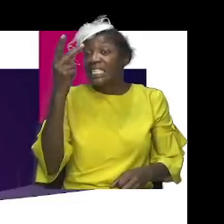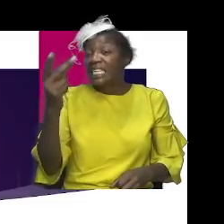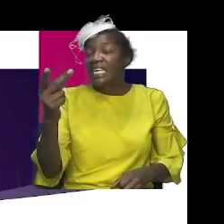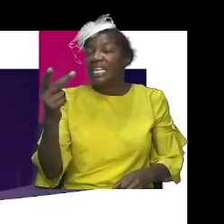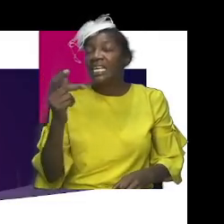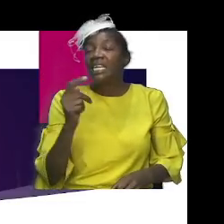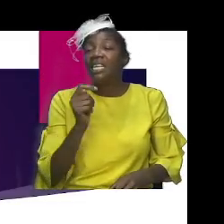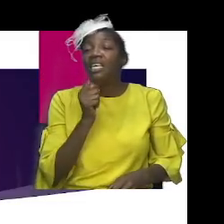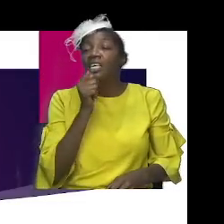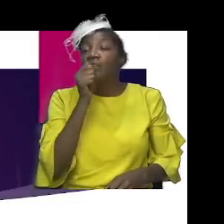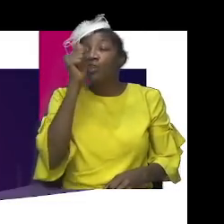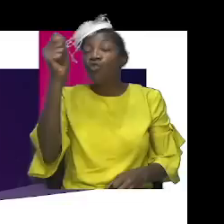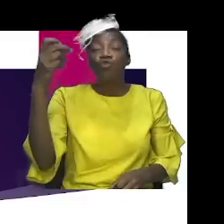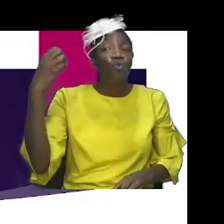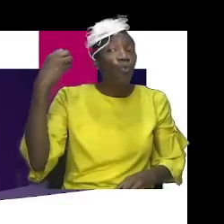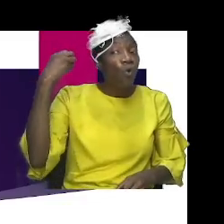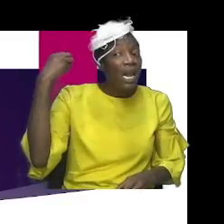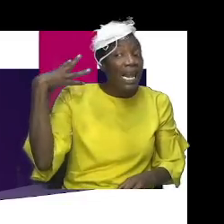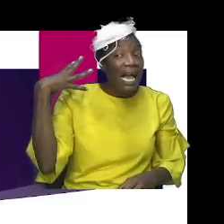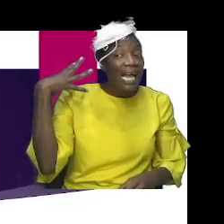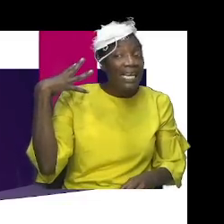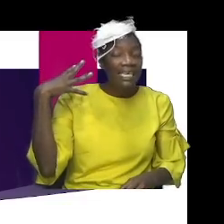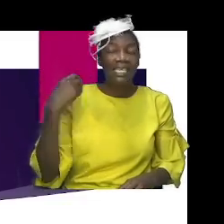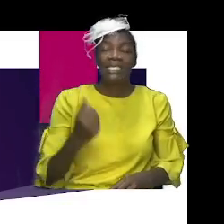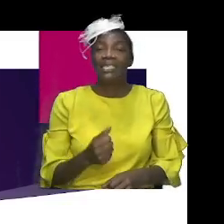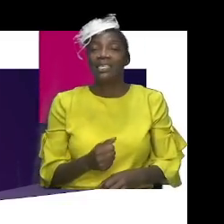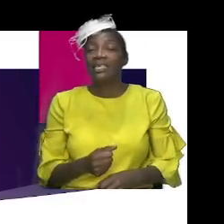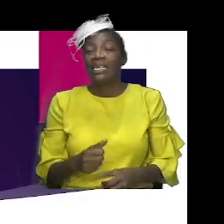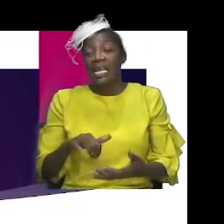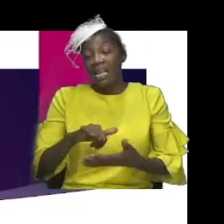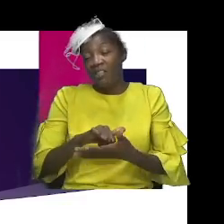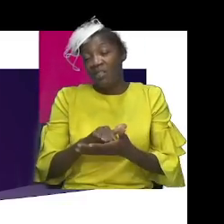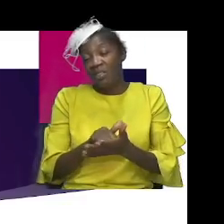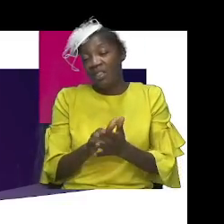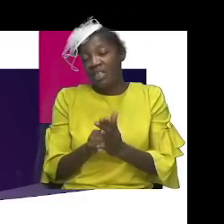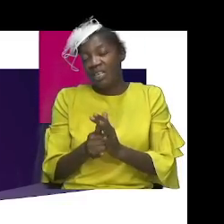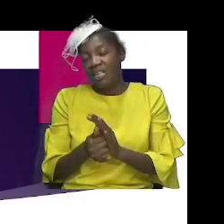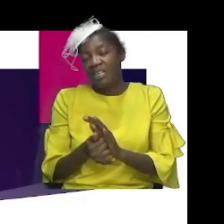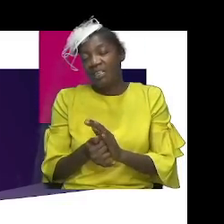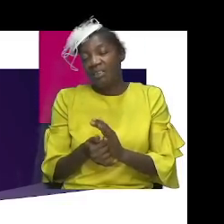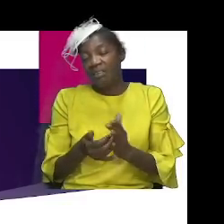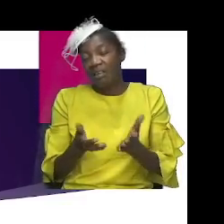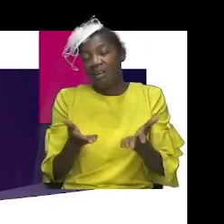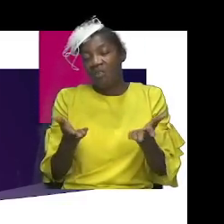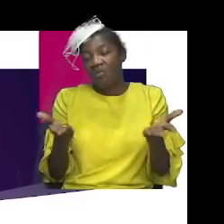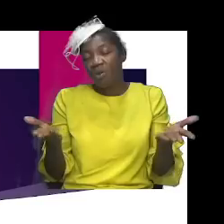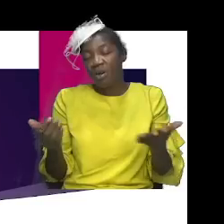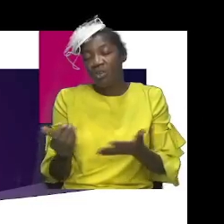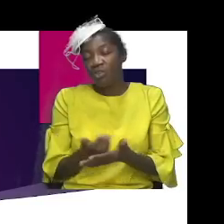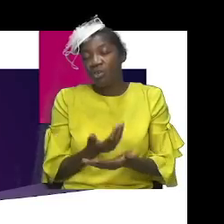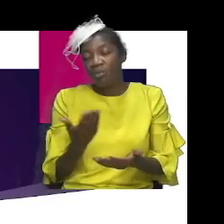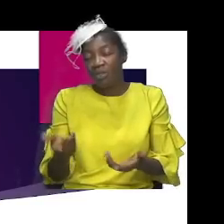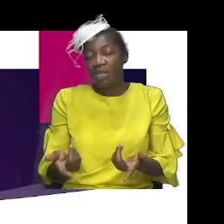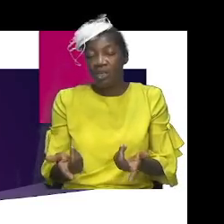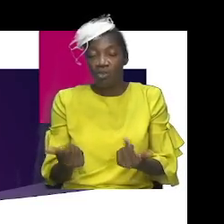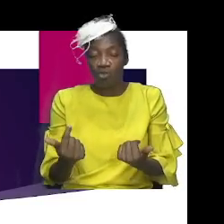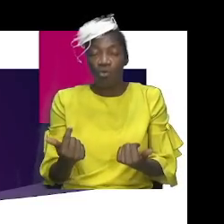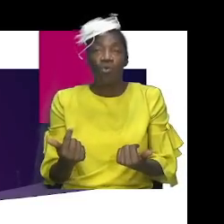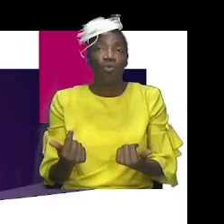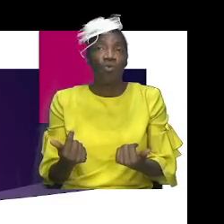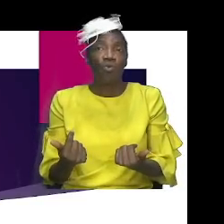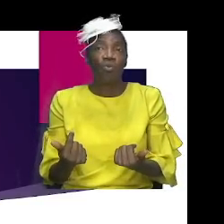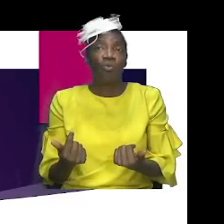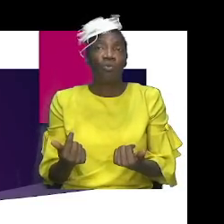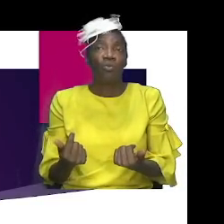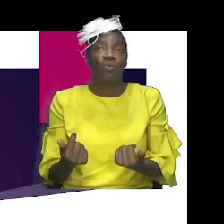of what it was that they did. These are what some of the things that will come out at the judgment seat of Christ. And